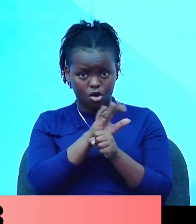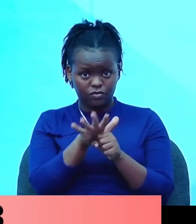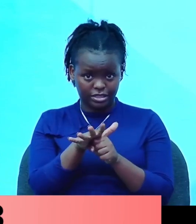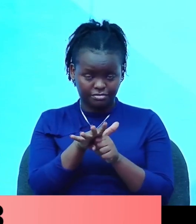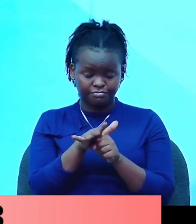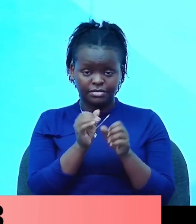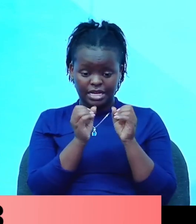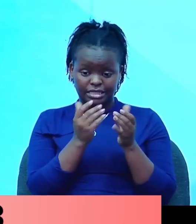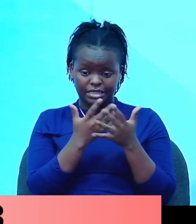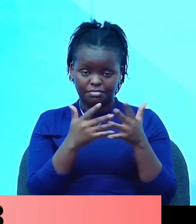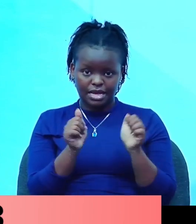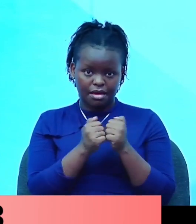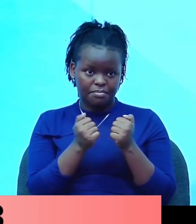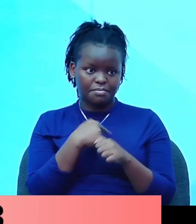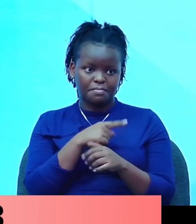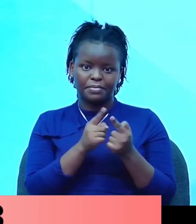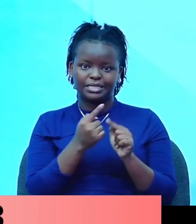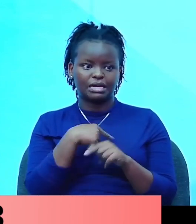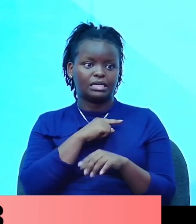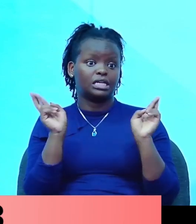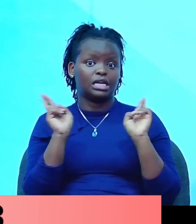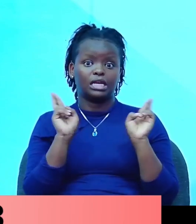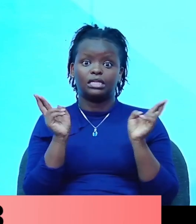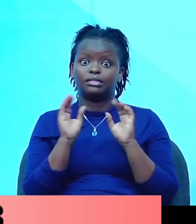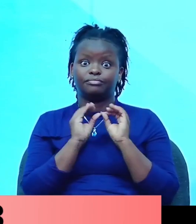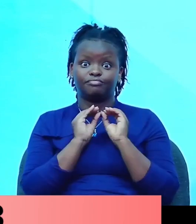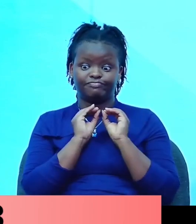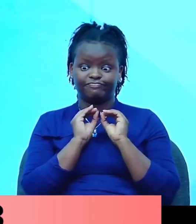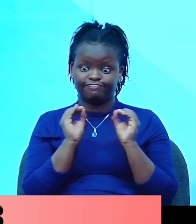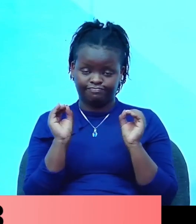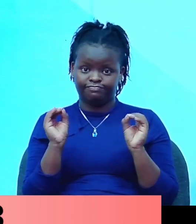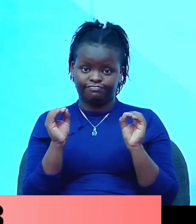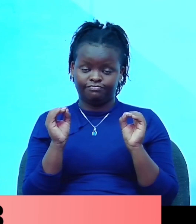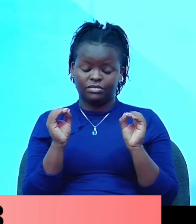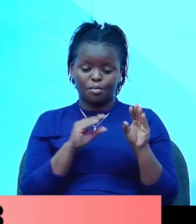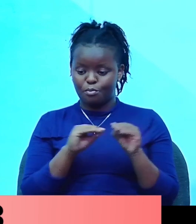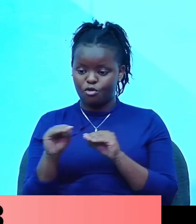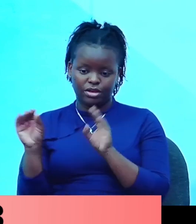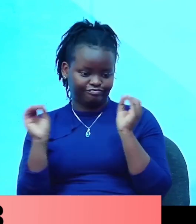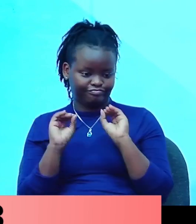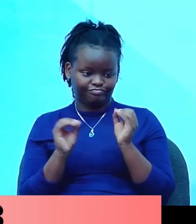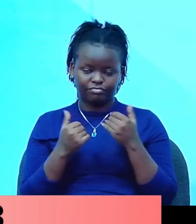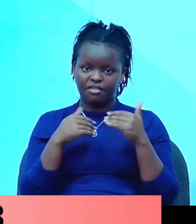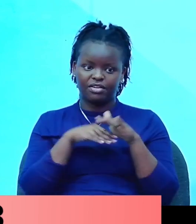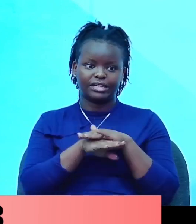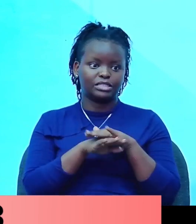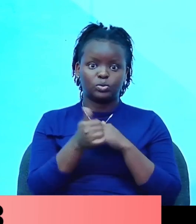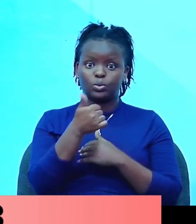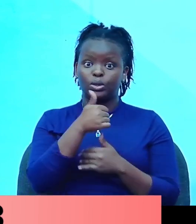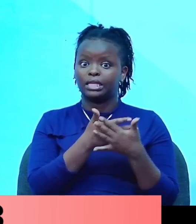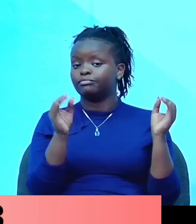that happened that we were not prepared for. Okay. Yeah. You're not moving. You don't have access to anything.